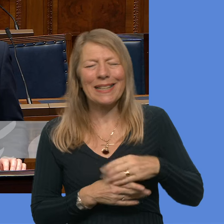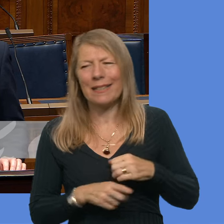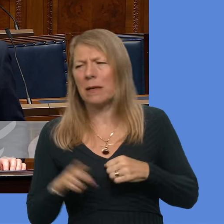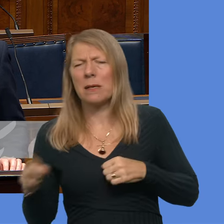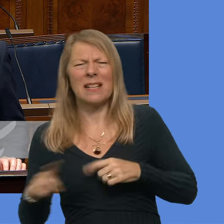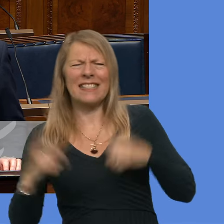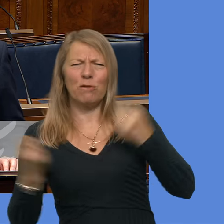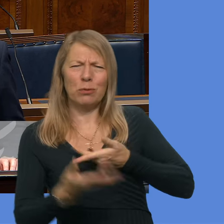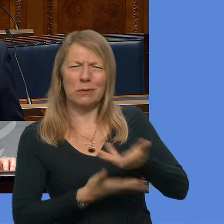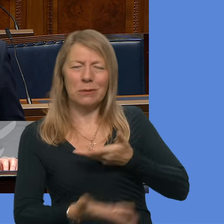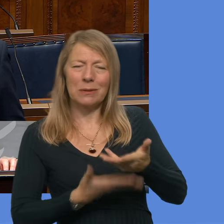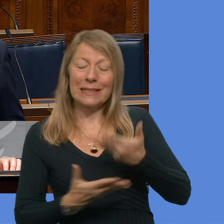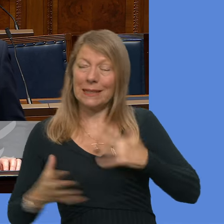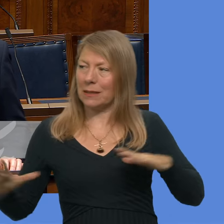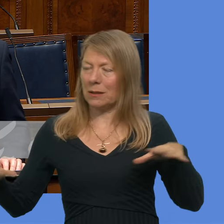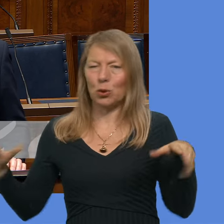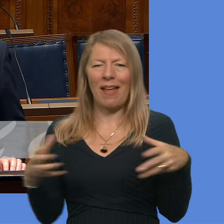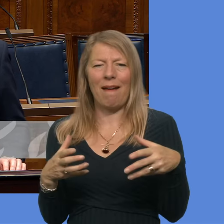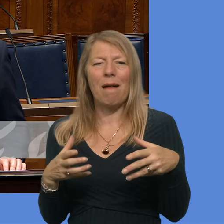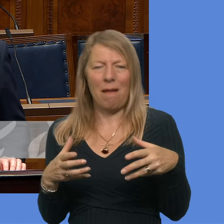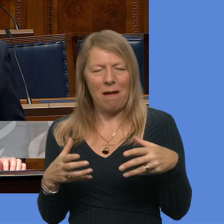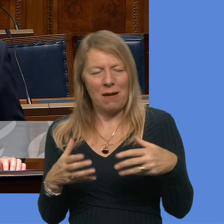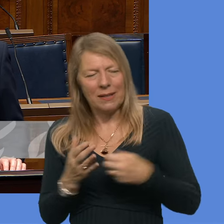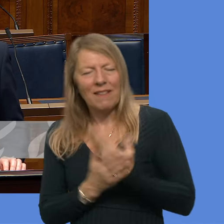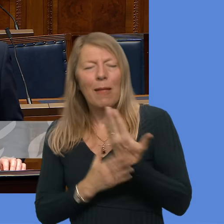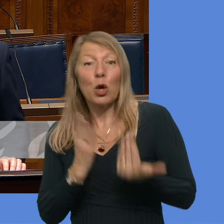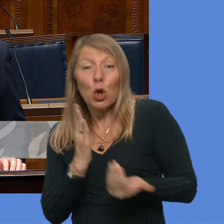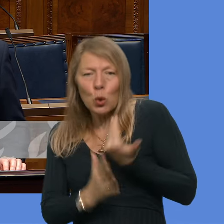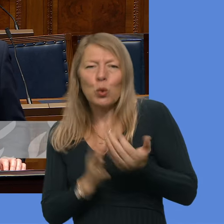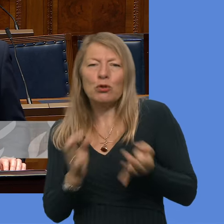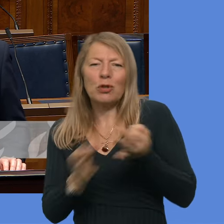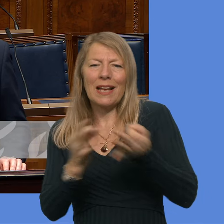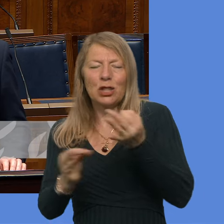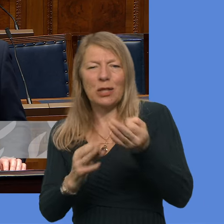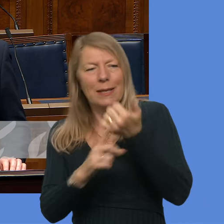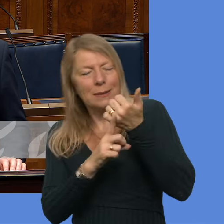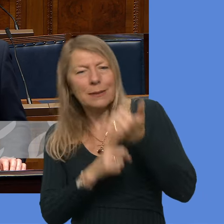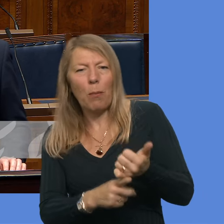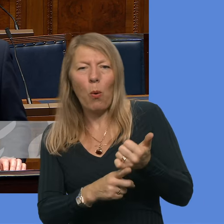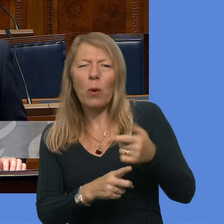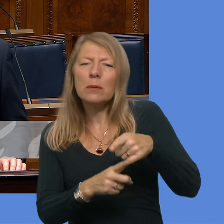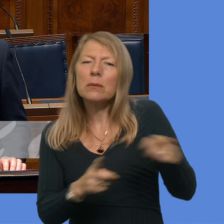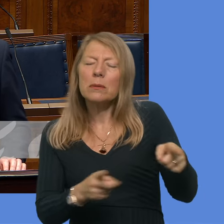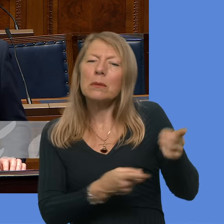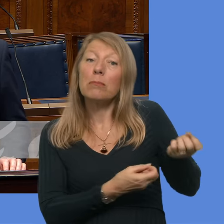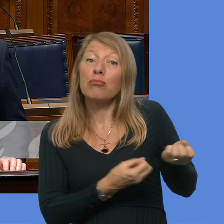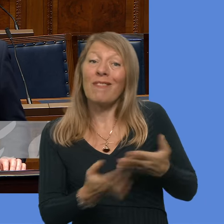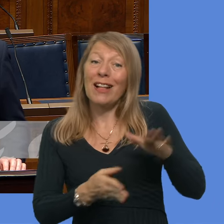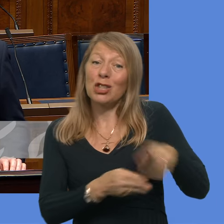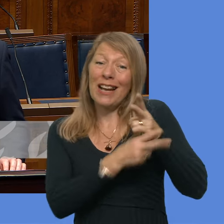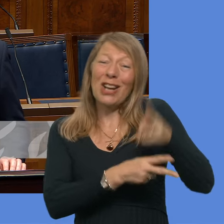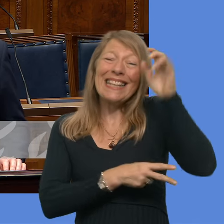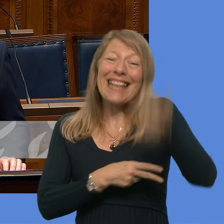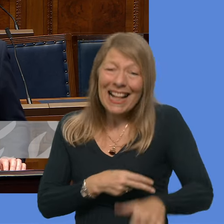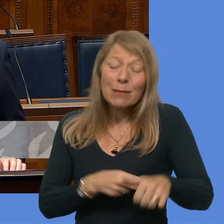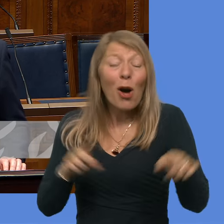them involved in the design of a strategy that will support not just childcare providers and those who work in the childcare sector, but